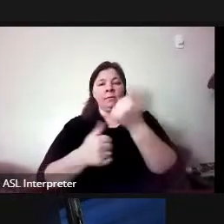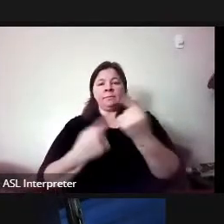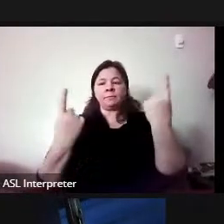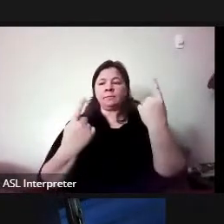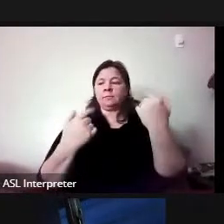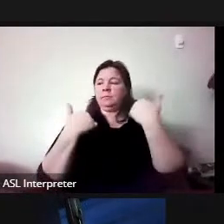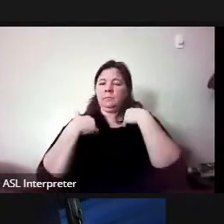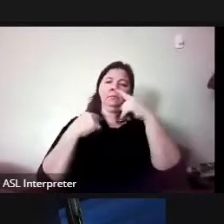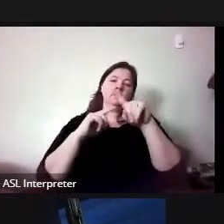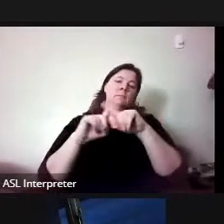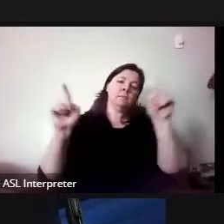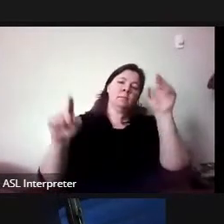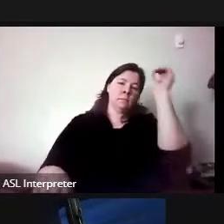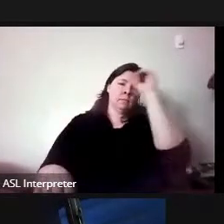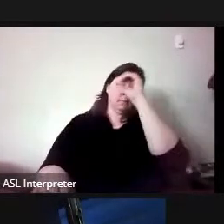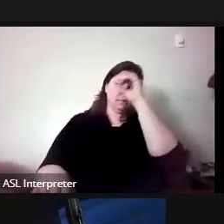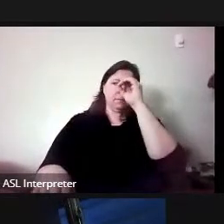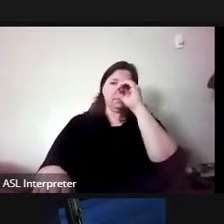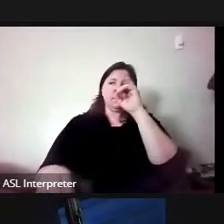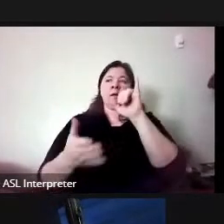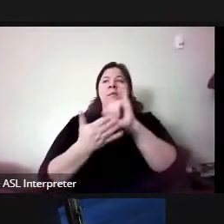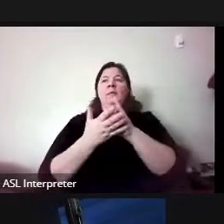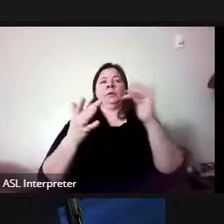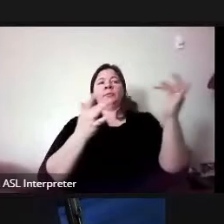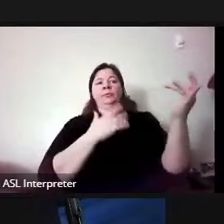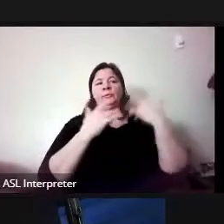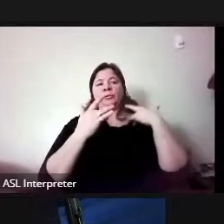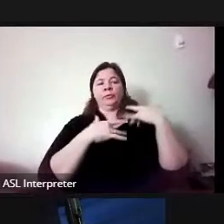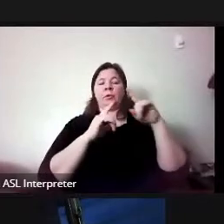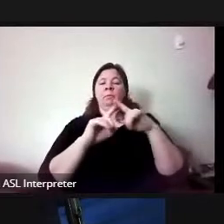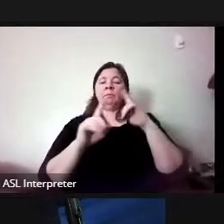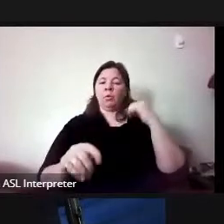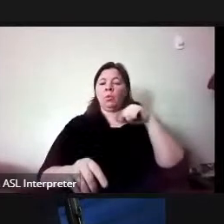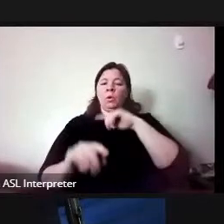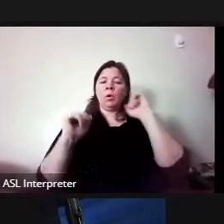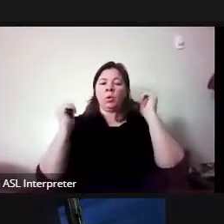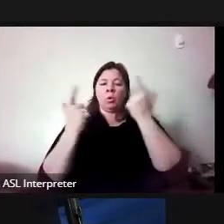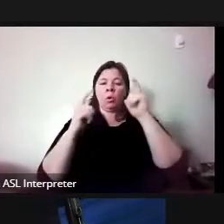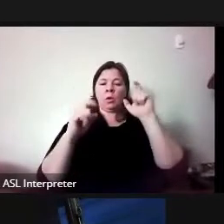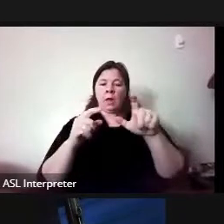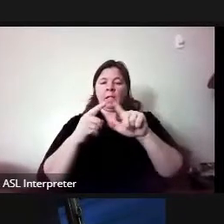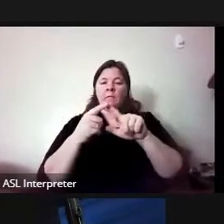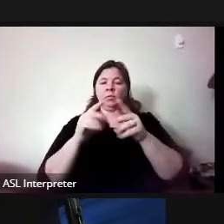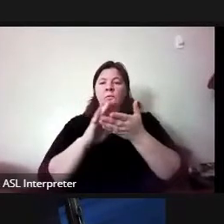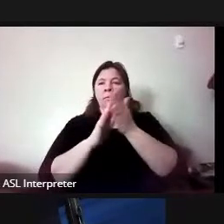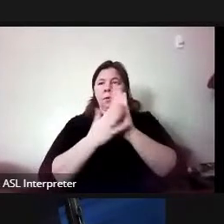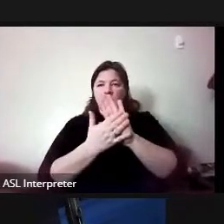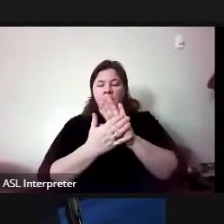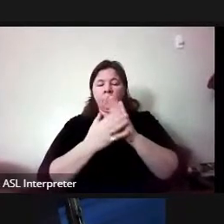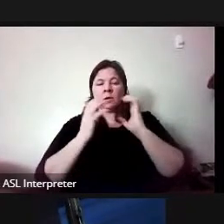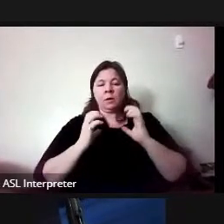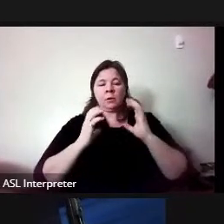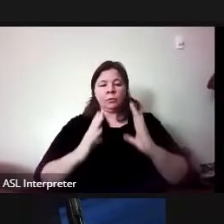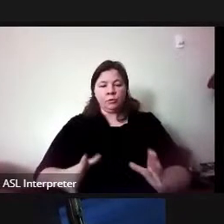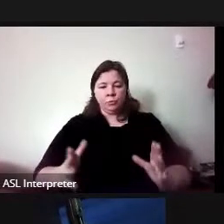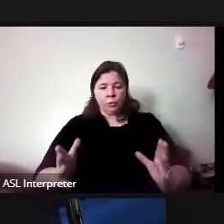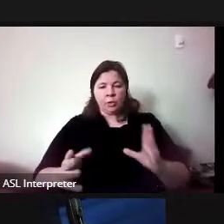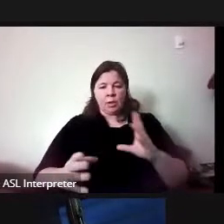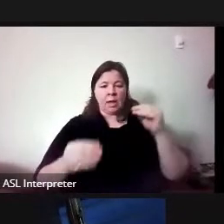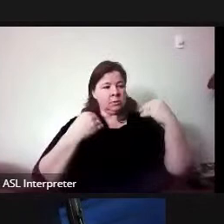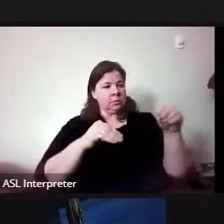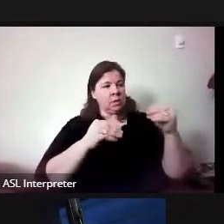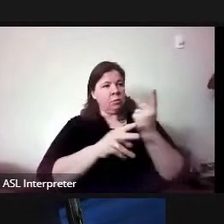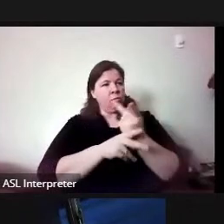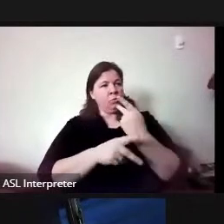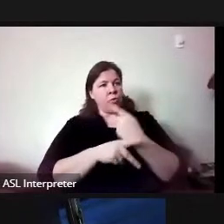a different opinion as far as that's concerned, but I believe we all have to become a customer and reseller of the product in